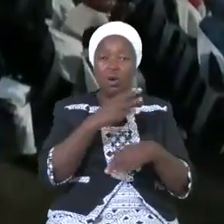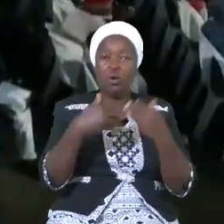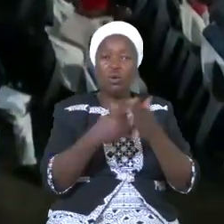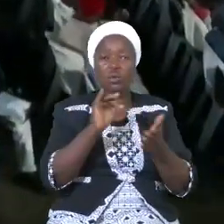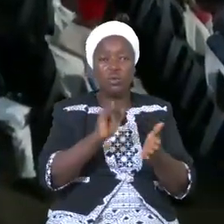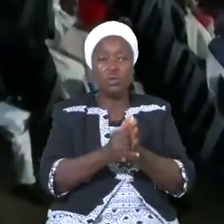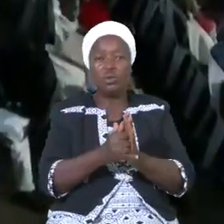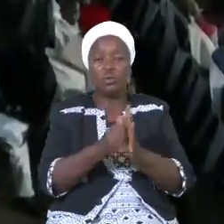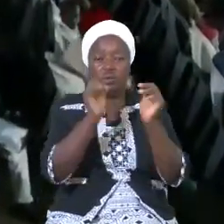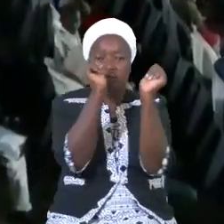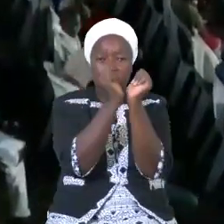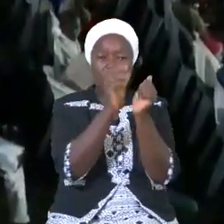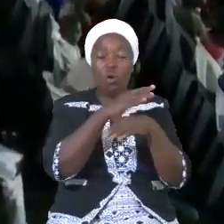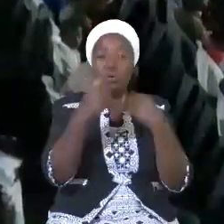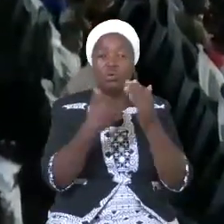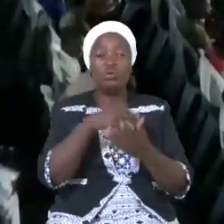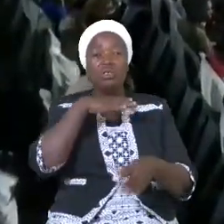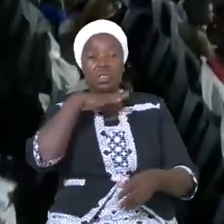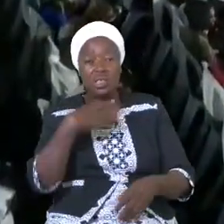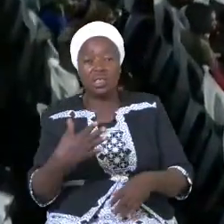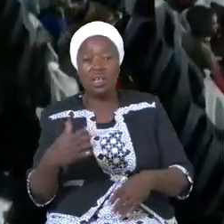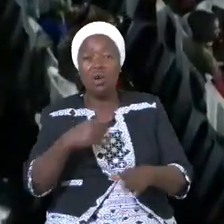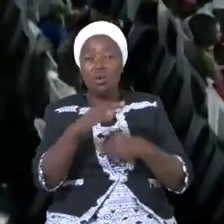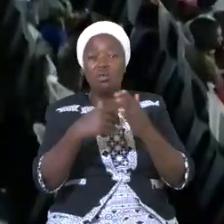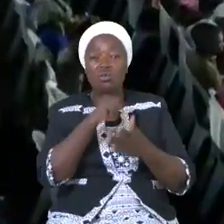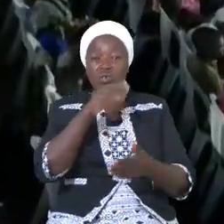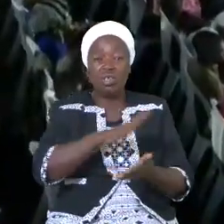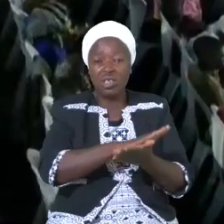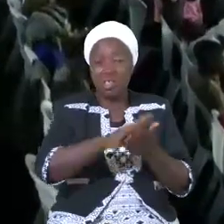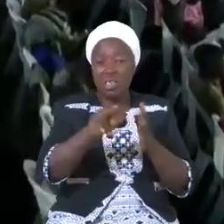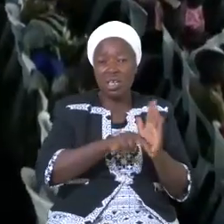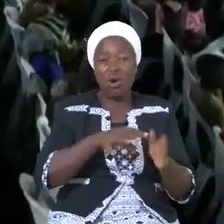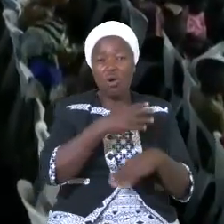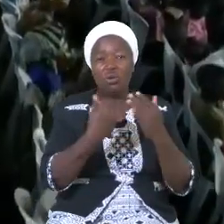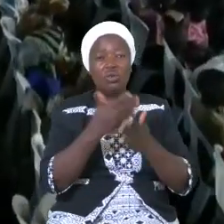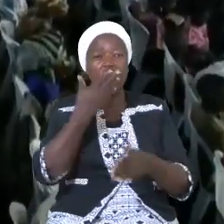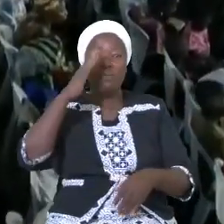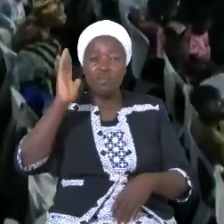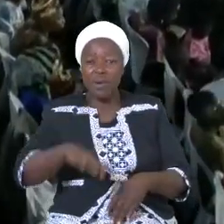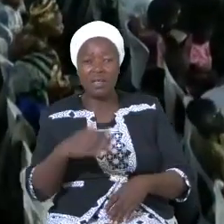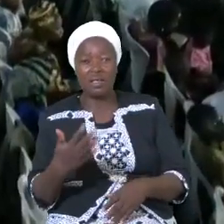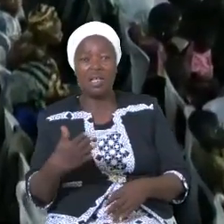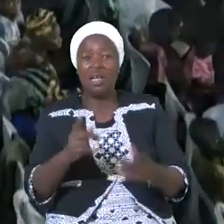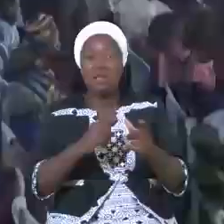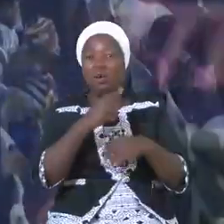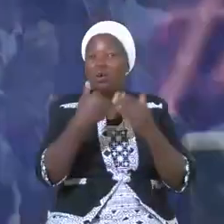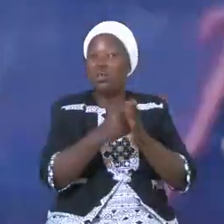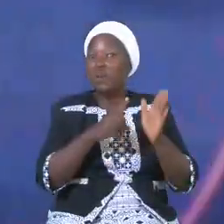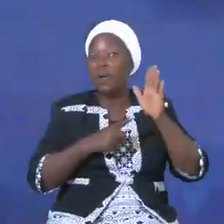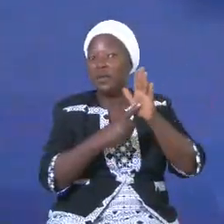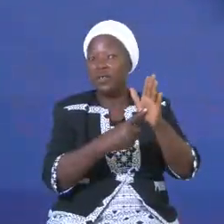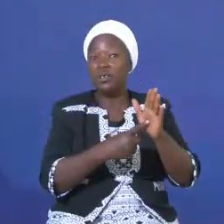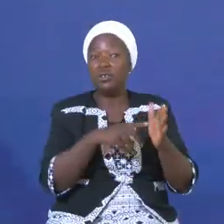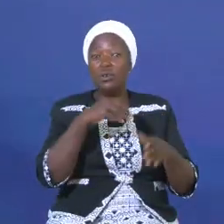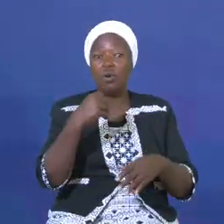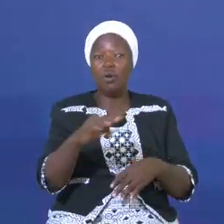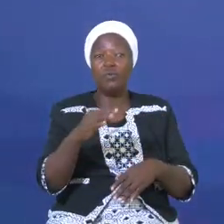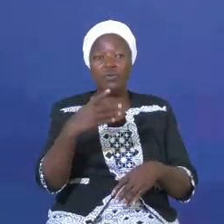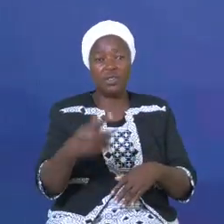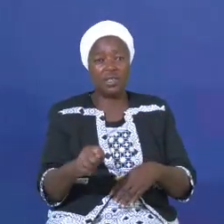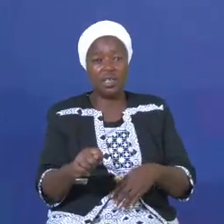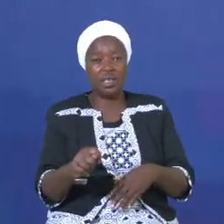corruption all the uncleanness all the evil all the manifestations of the